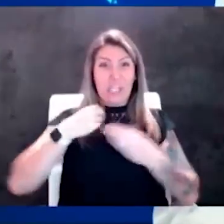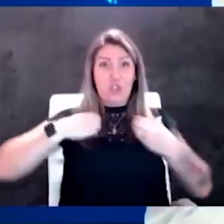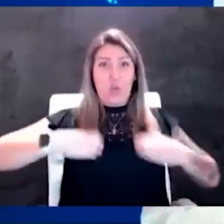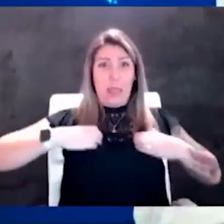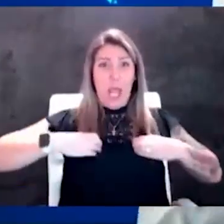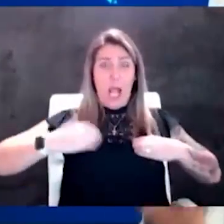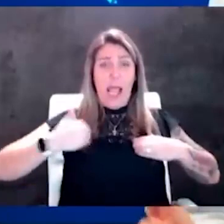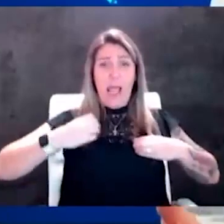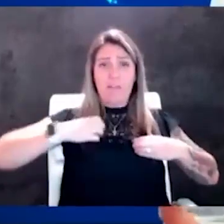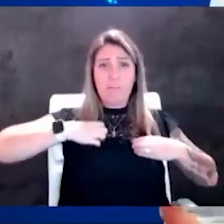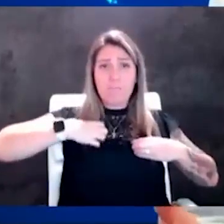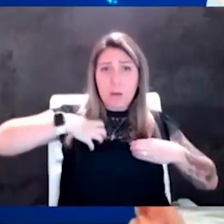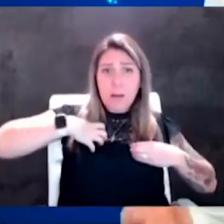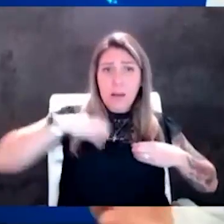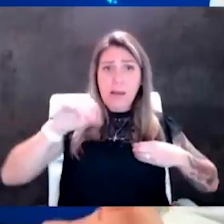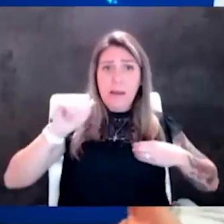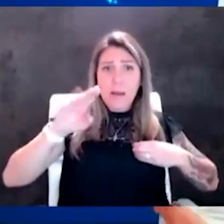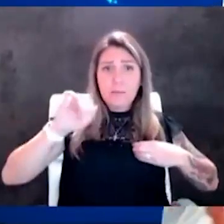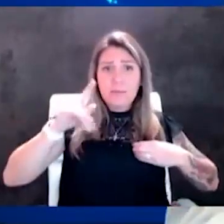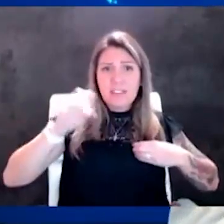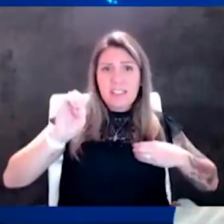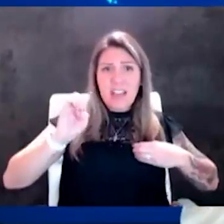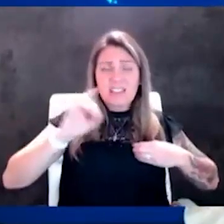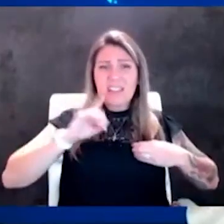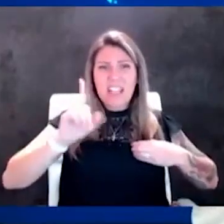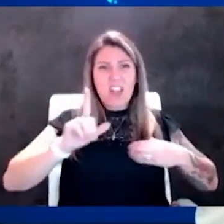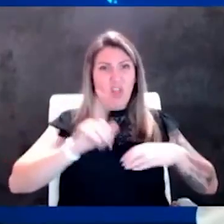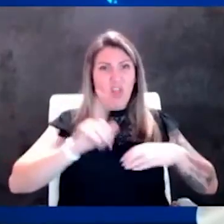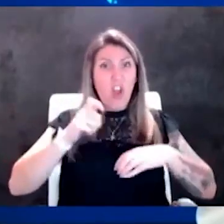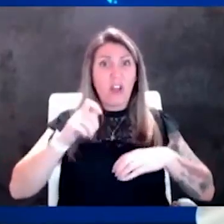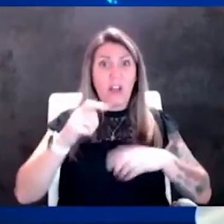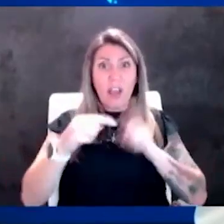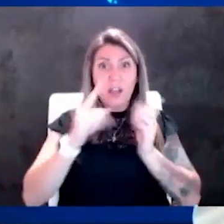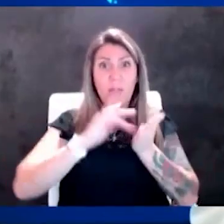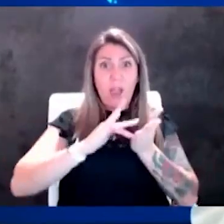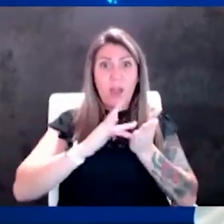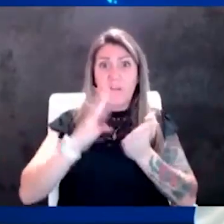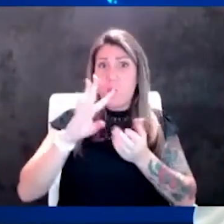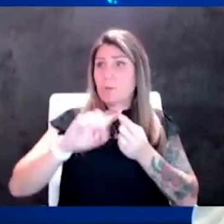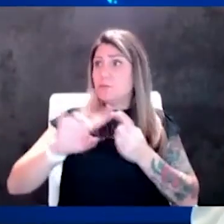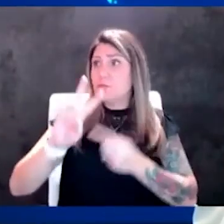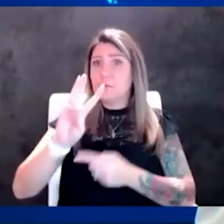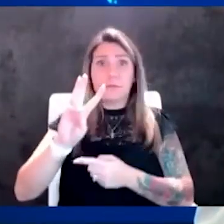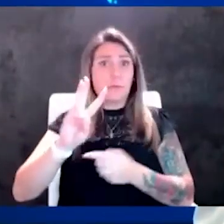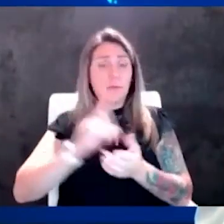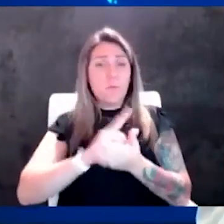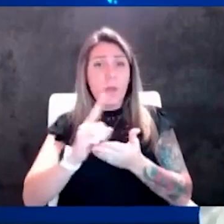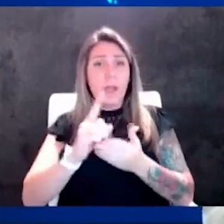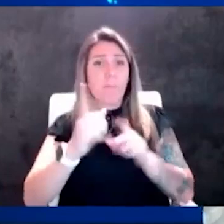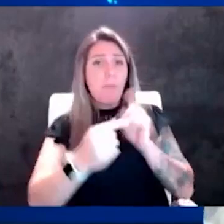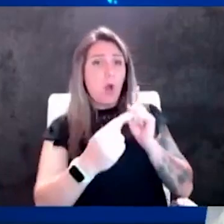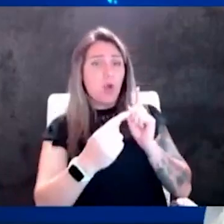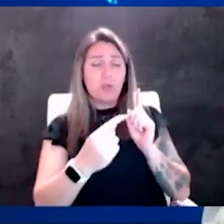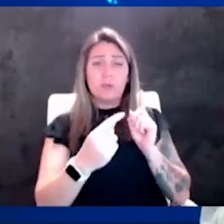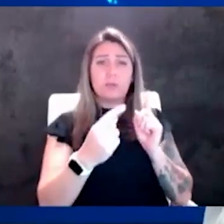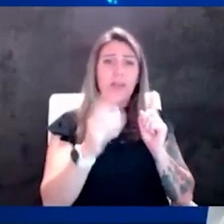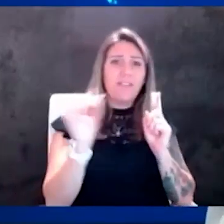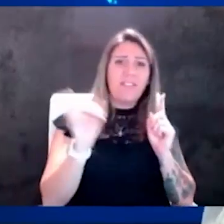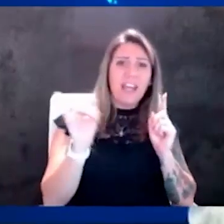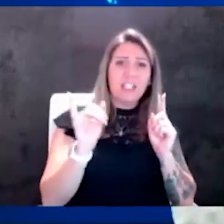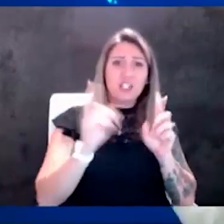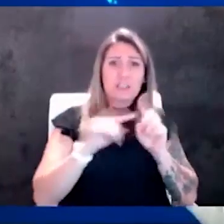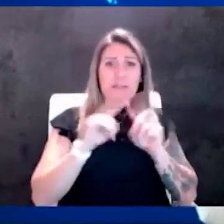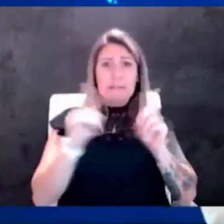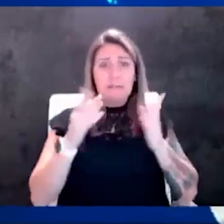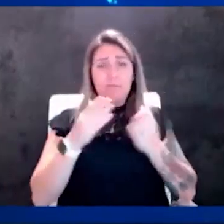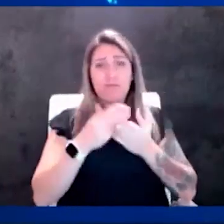that takes a longer antibiotic course, 4 or 6 weeks, as opposed to one that the infection's in a different part of your body where it's easy to get the back. So if